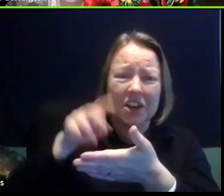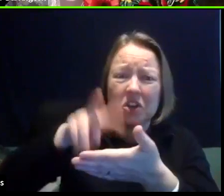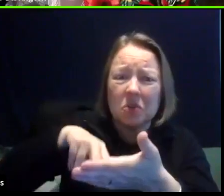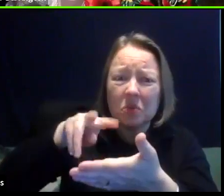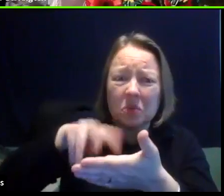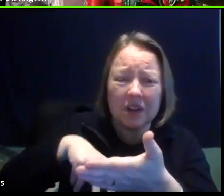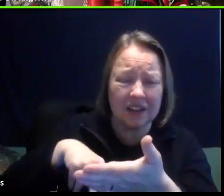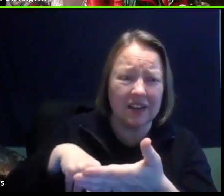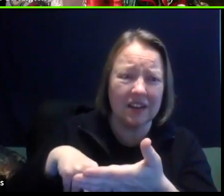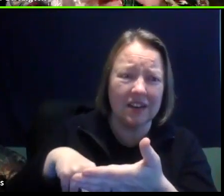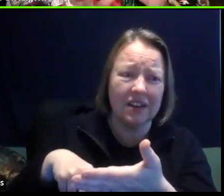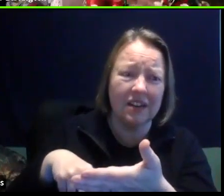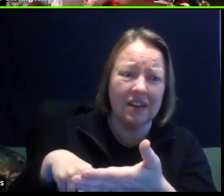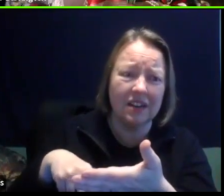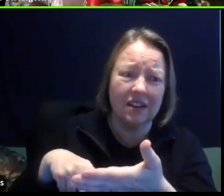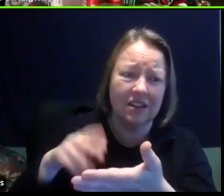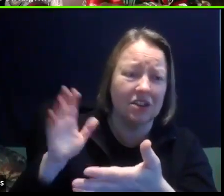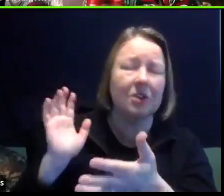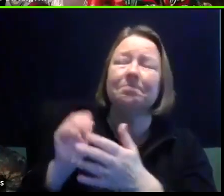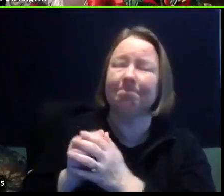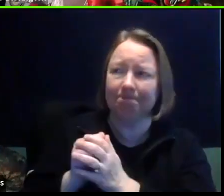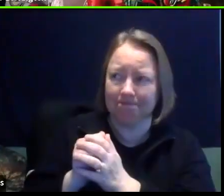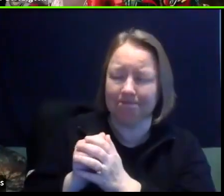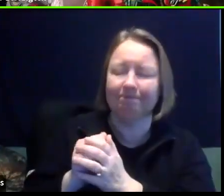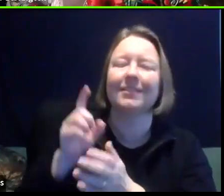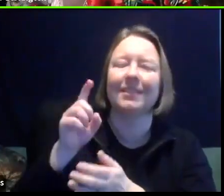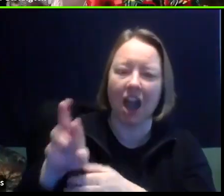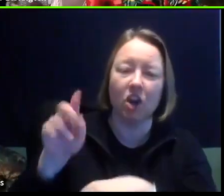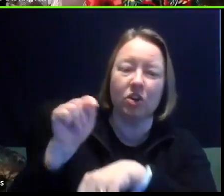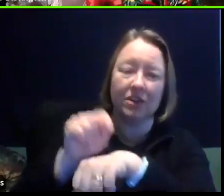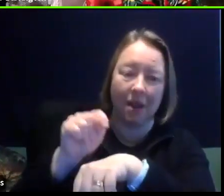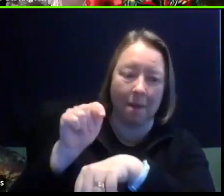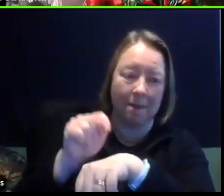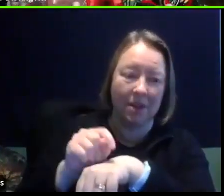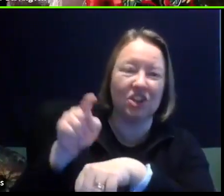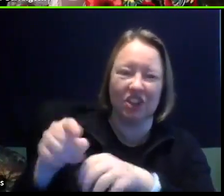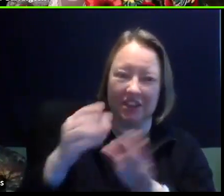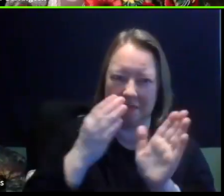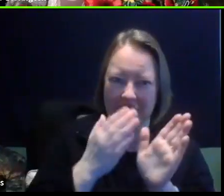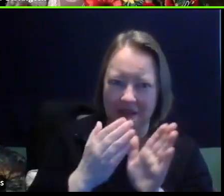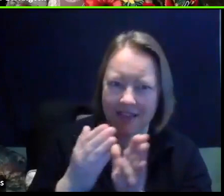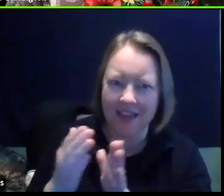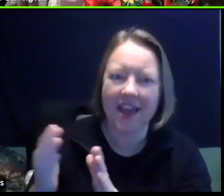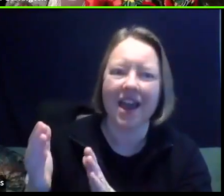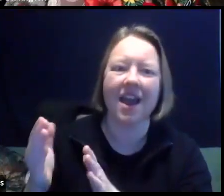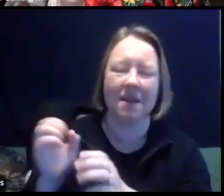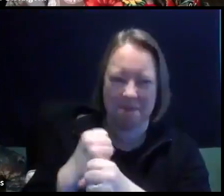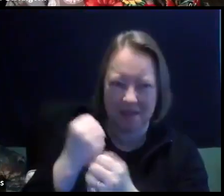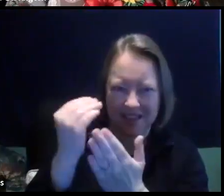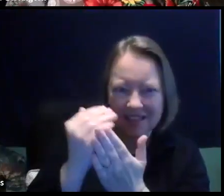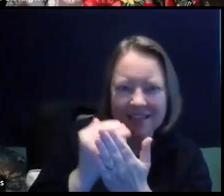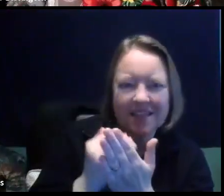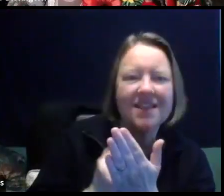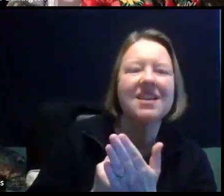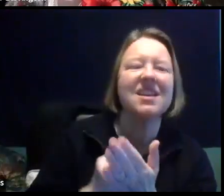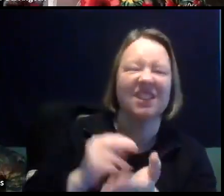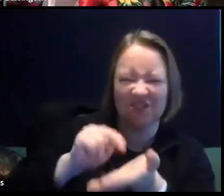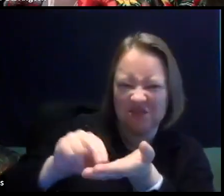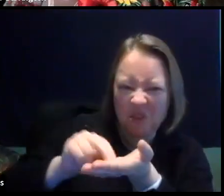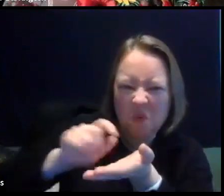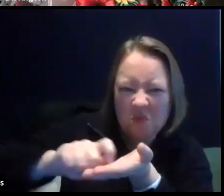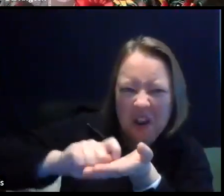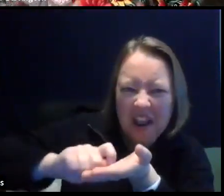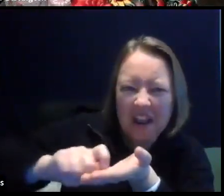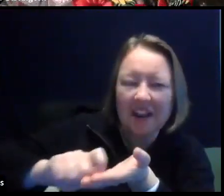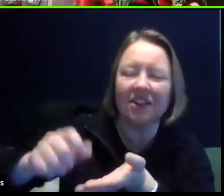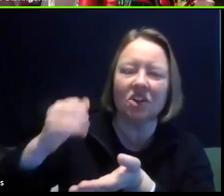can. So Dr. Temple is a planner, a list maker, a note taker. And it's